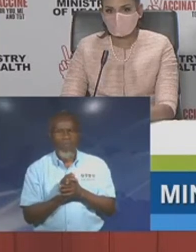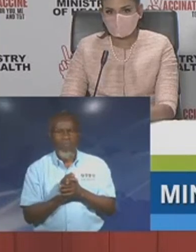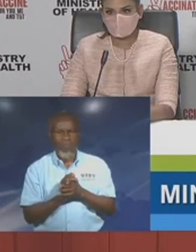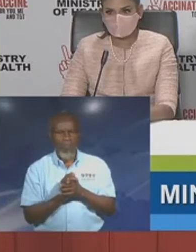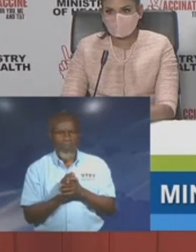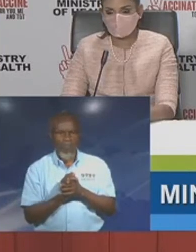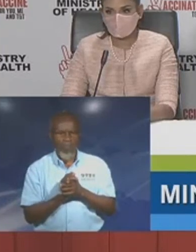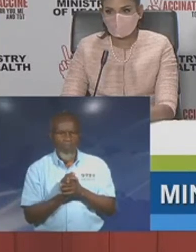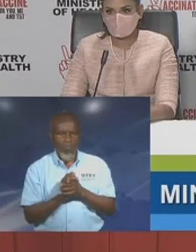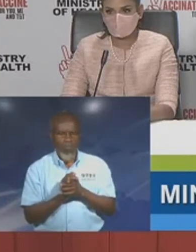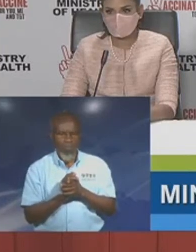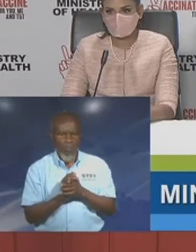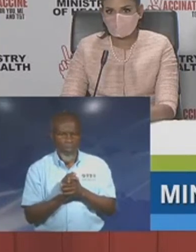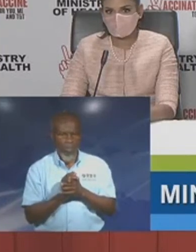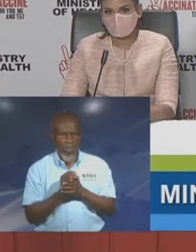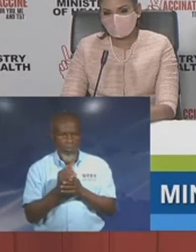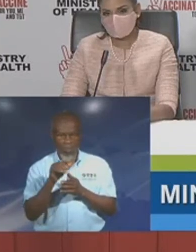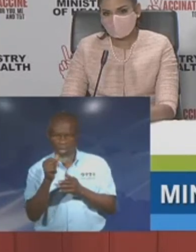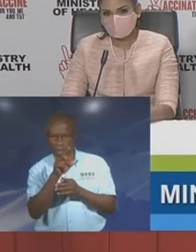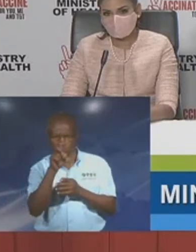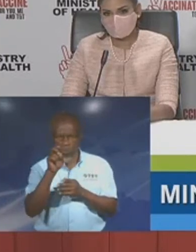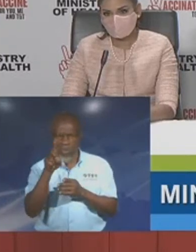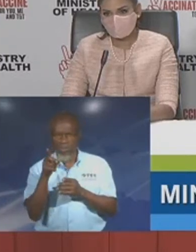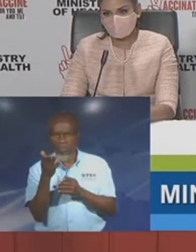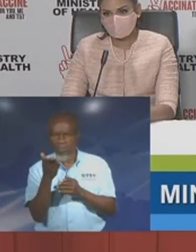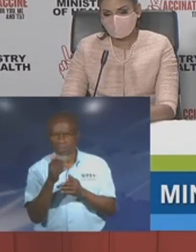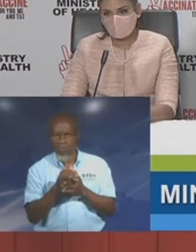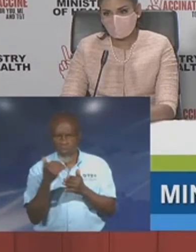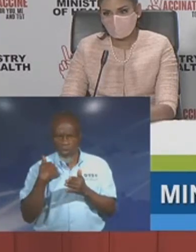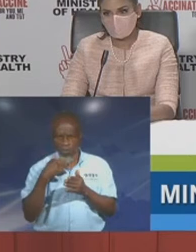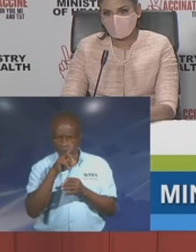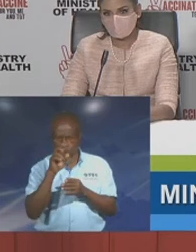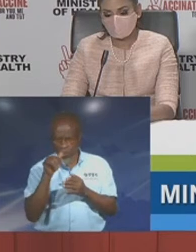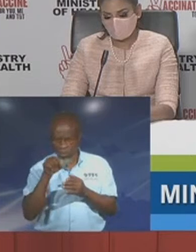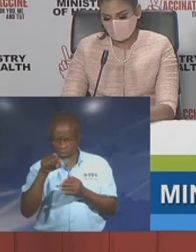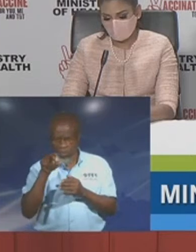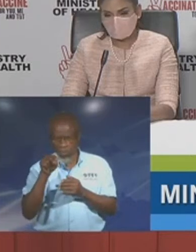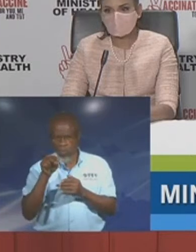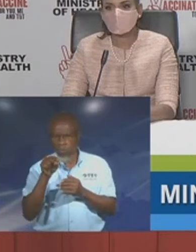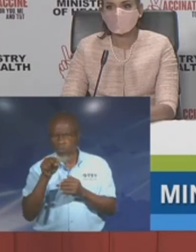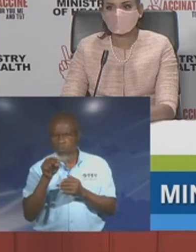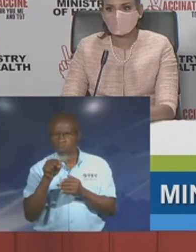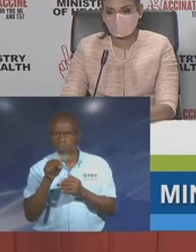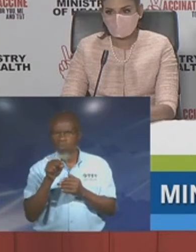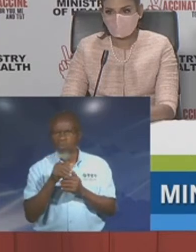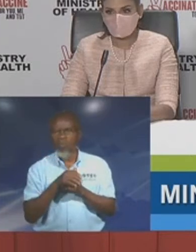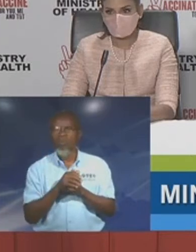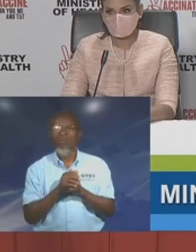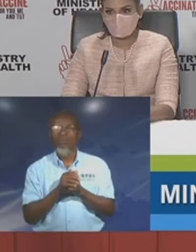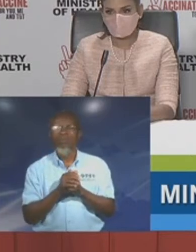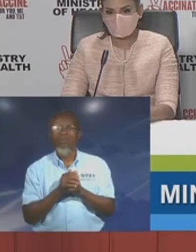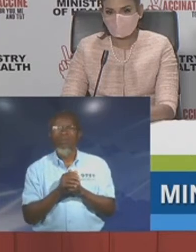If there are no other questions, Renessa, your hand is still up. Is it that you have additional questions?